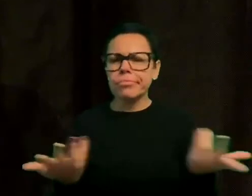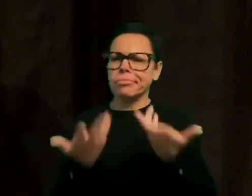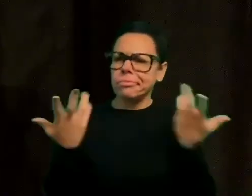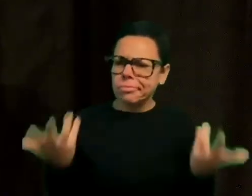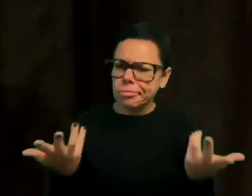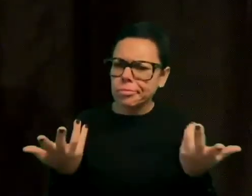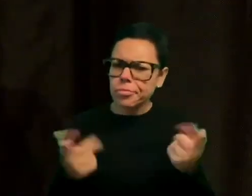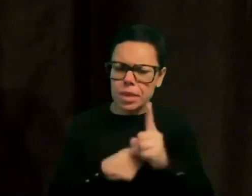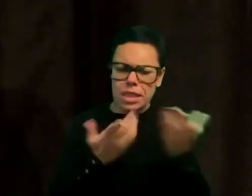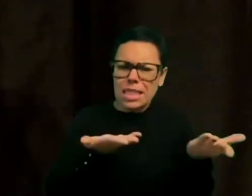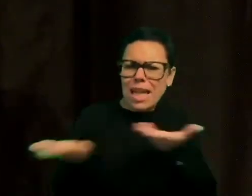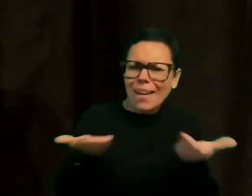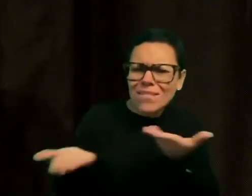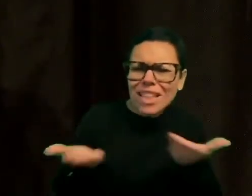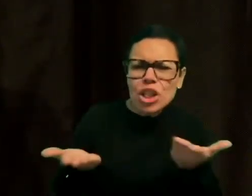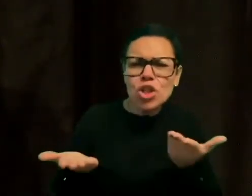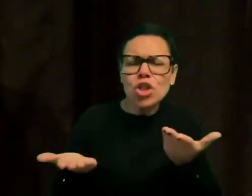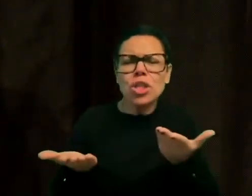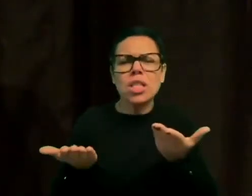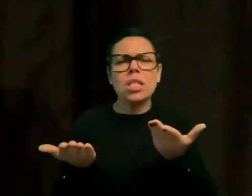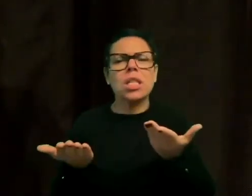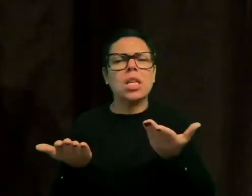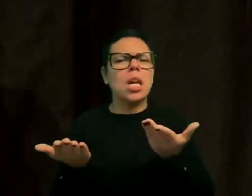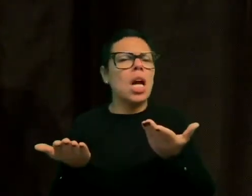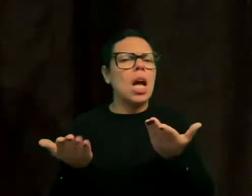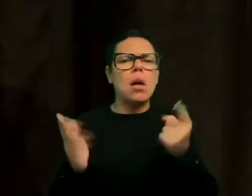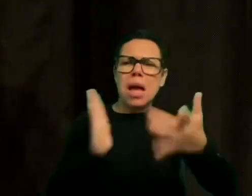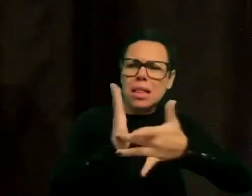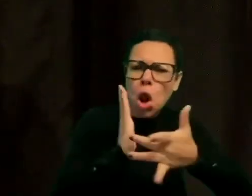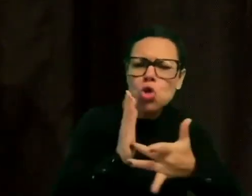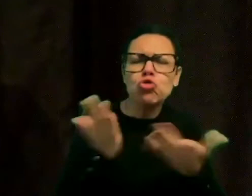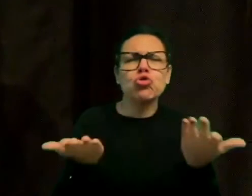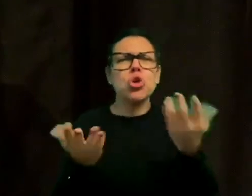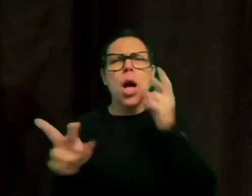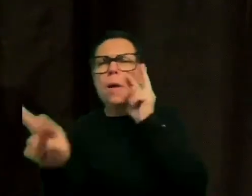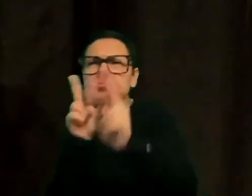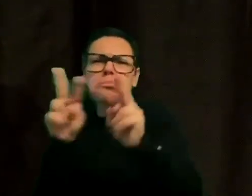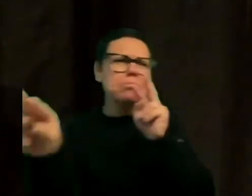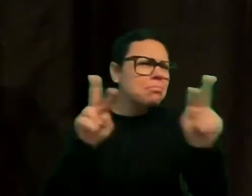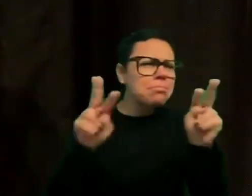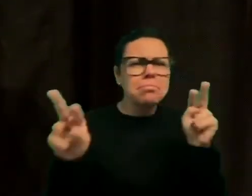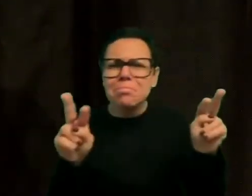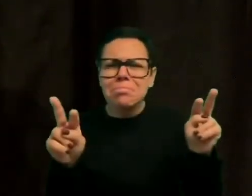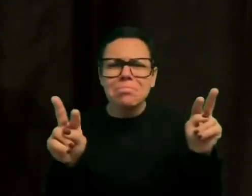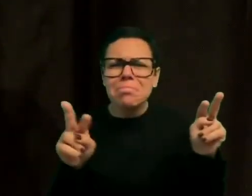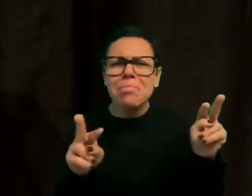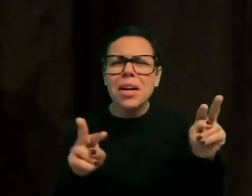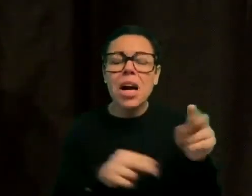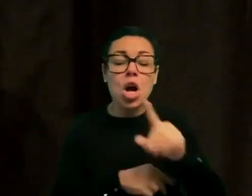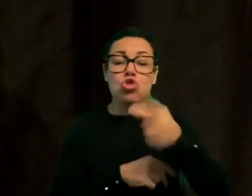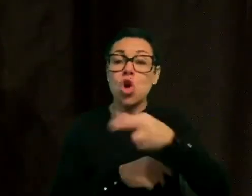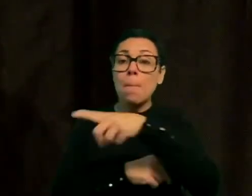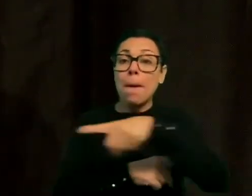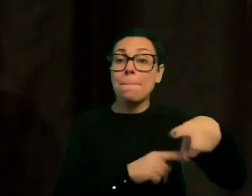public administration. It's a big chunk. And if we had gender-responsive public procurement there, we would have give a chance to